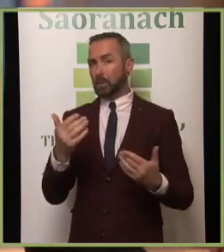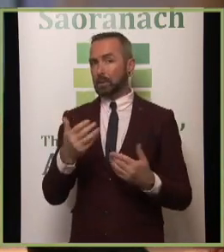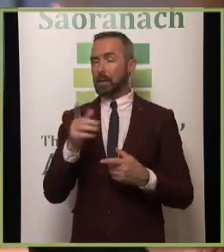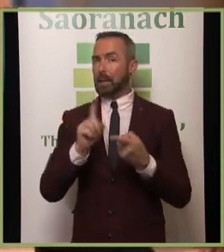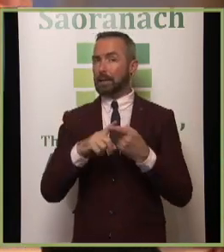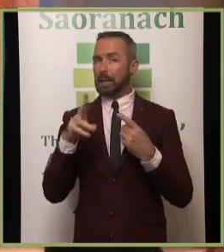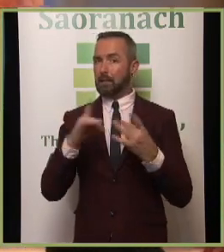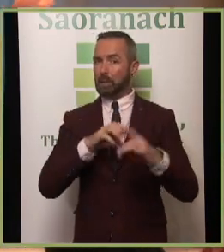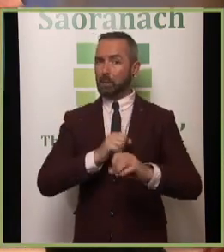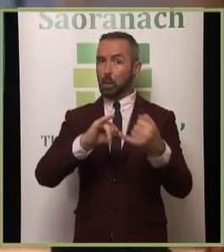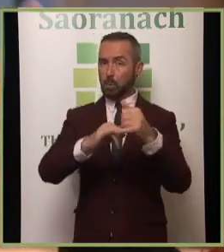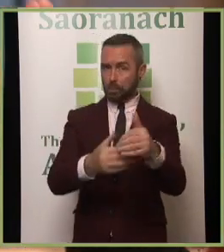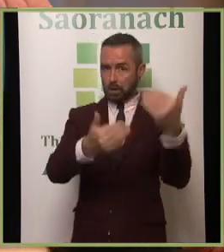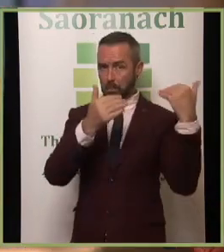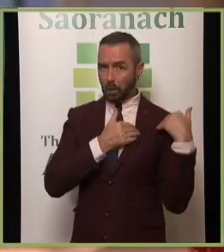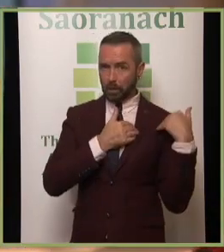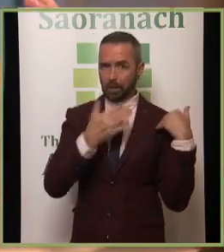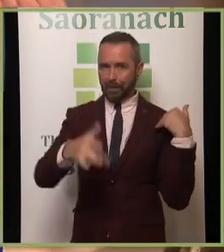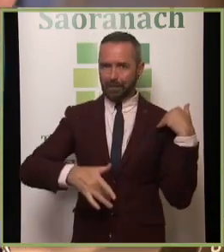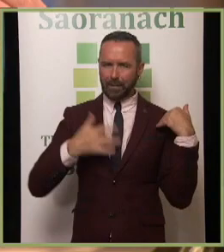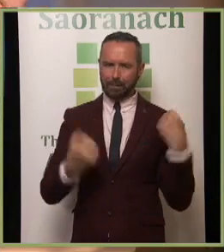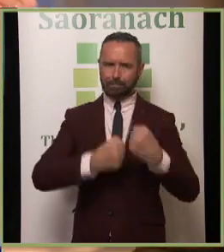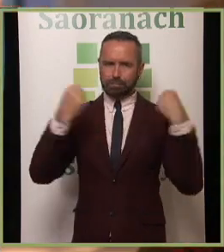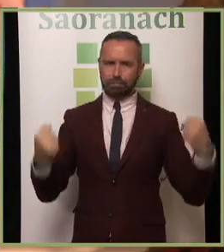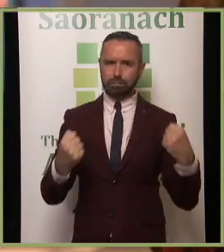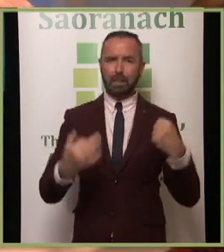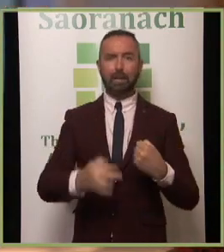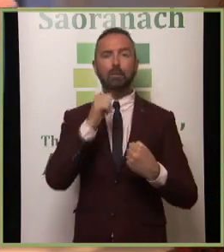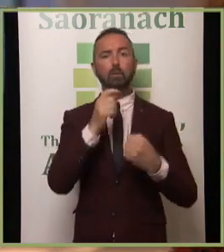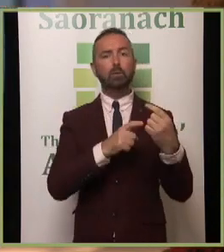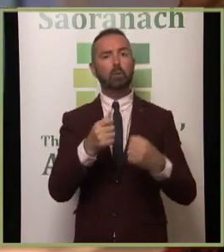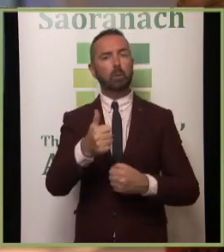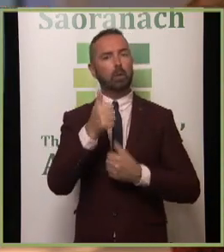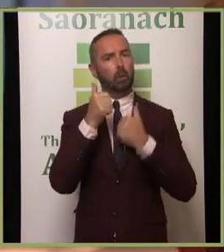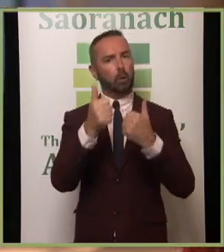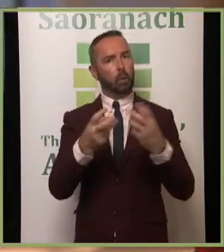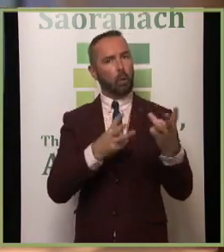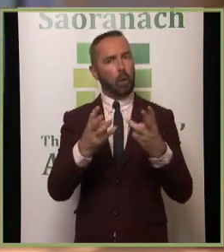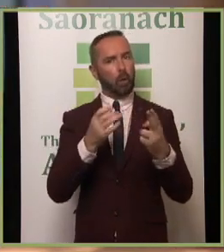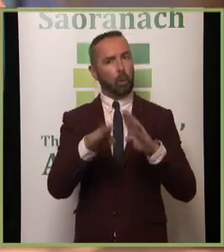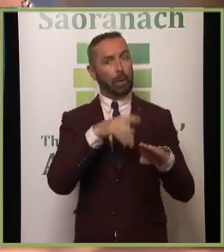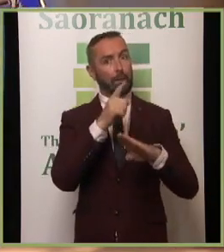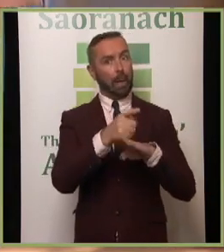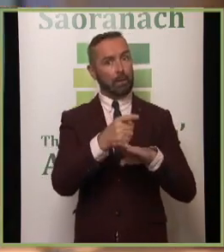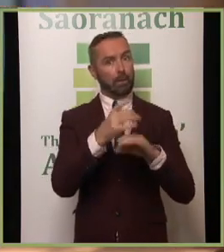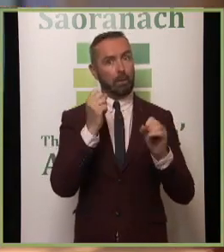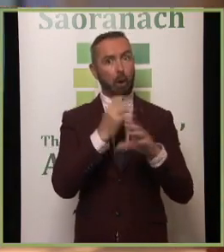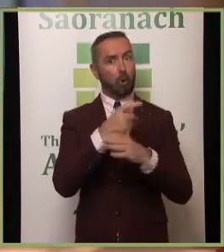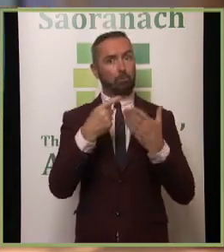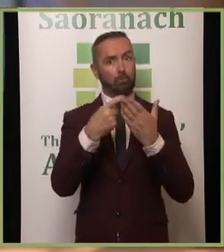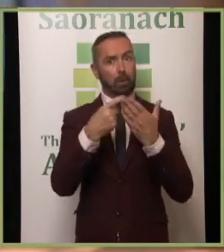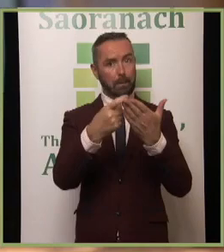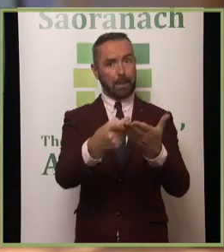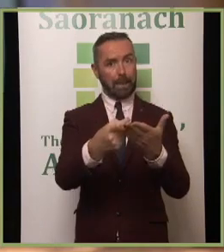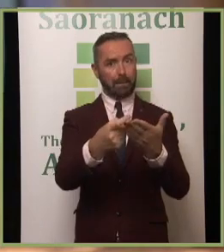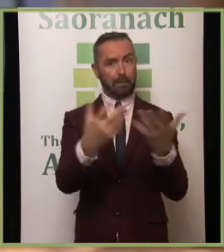the accountability and responsibility, because I strongly feel that if we don't do really good work in that specific regard, all of these